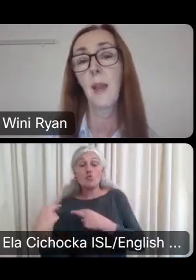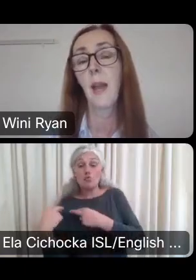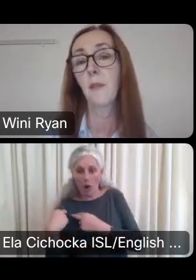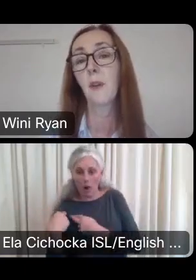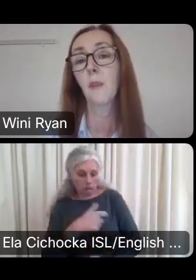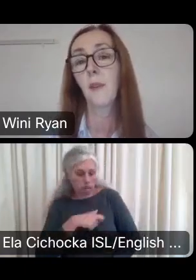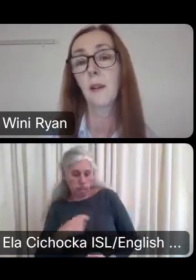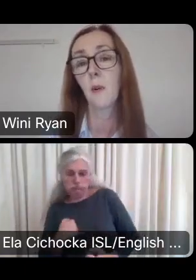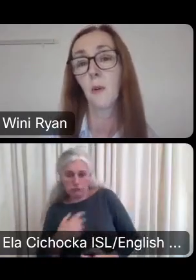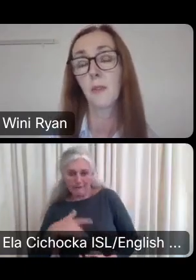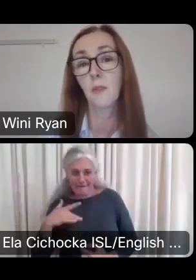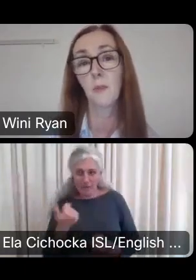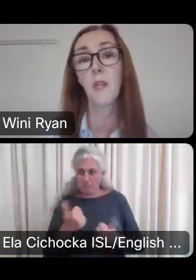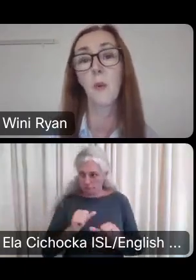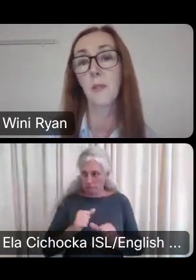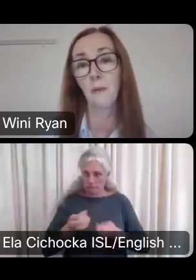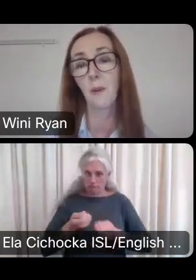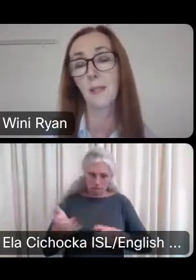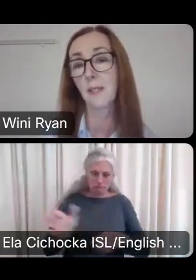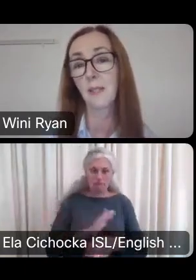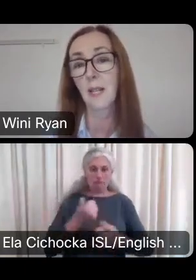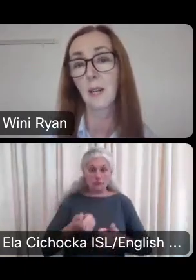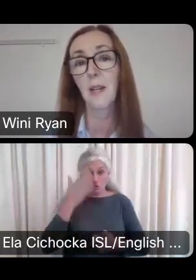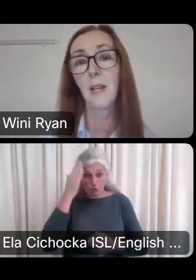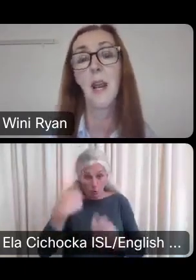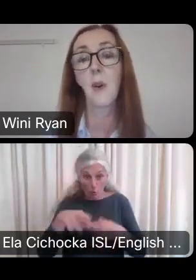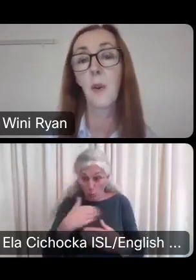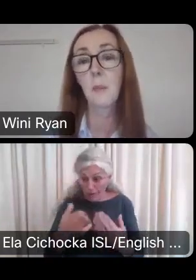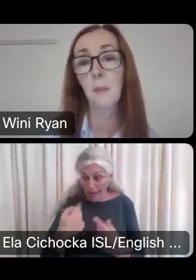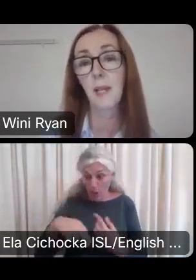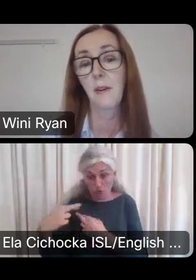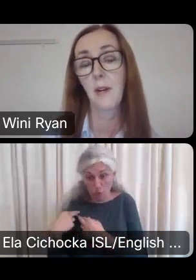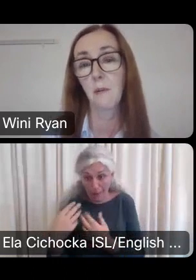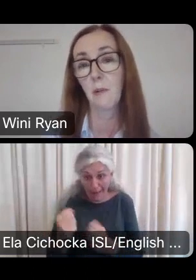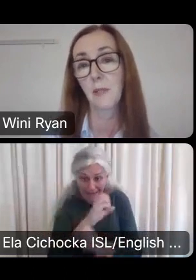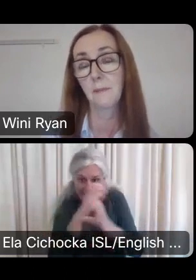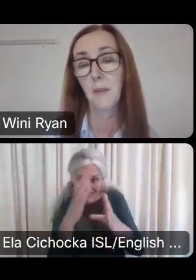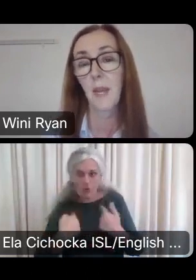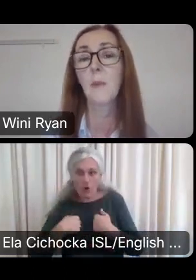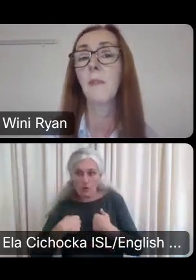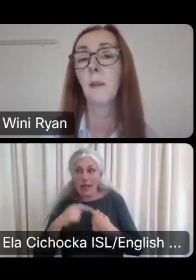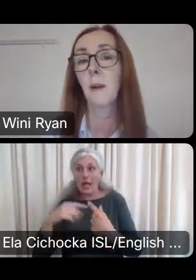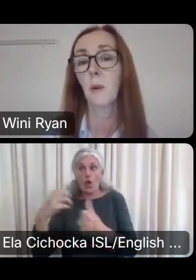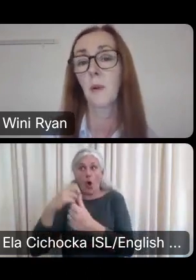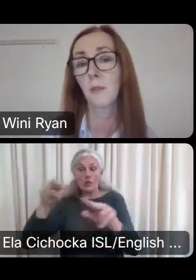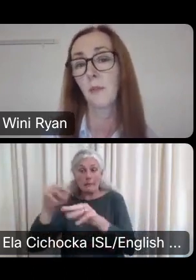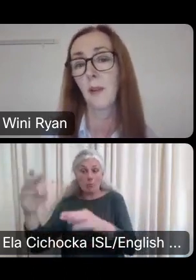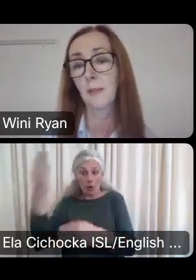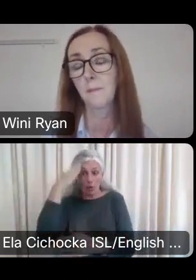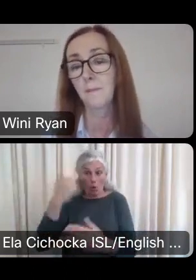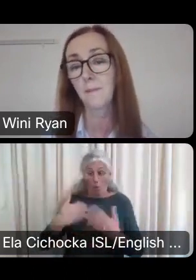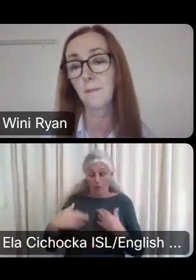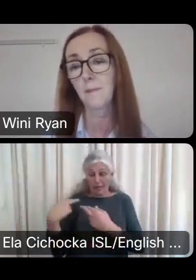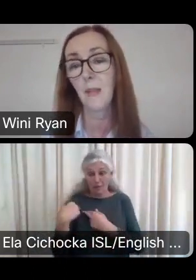like we have a fulfilling role. So do we know what our role is? Is it clear? Are other people clear in our roles? And do I feel my role is